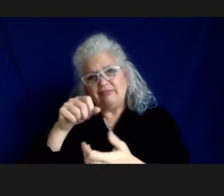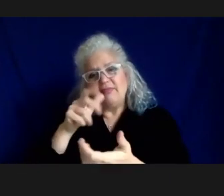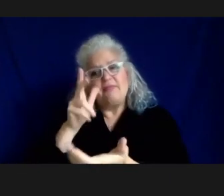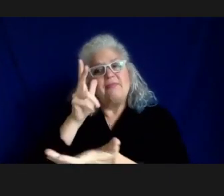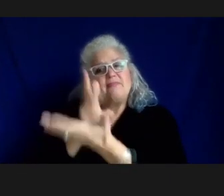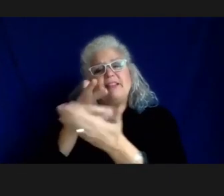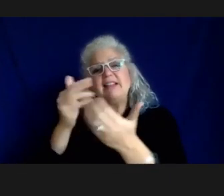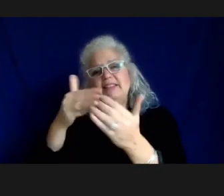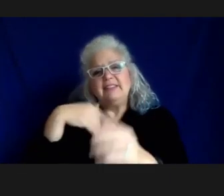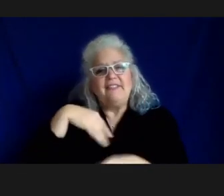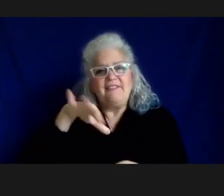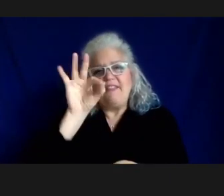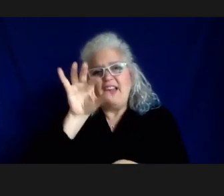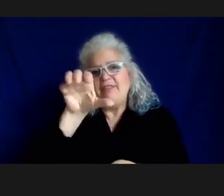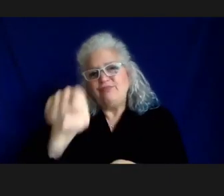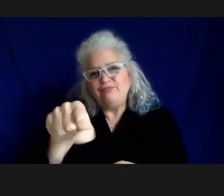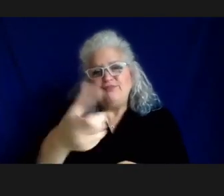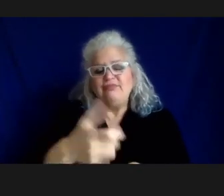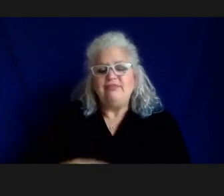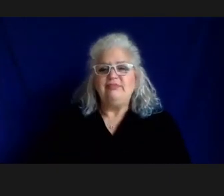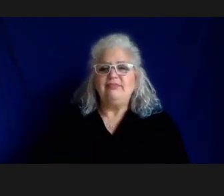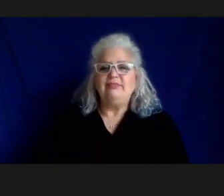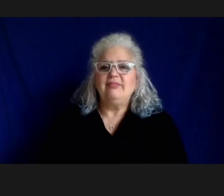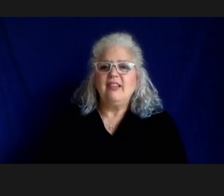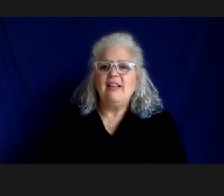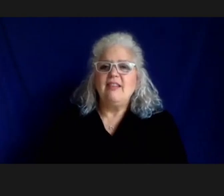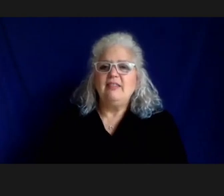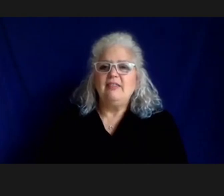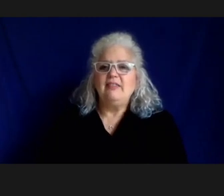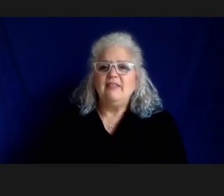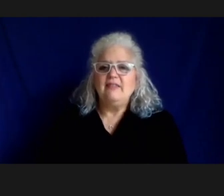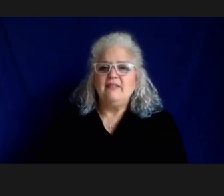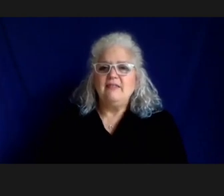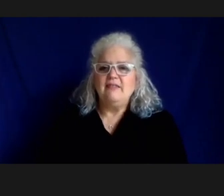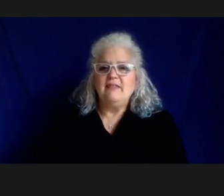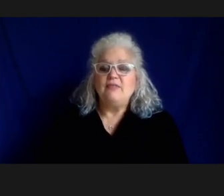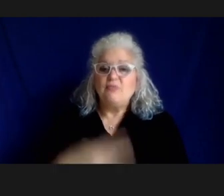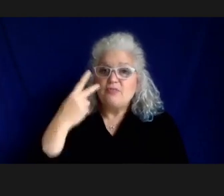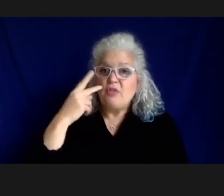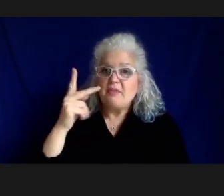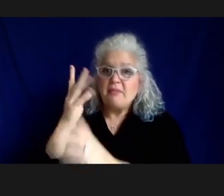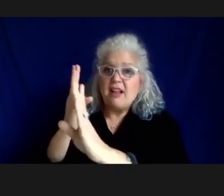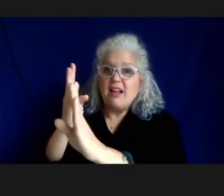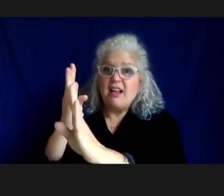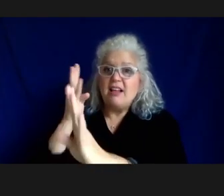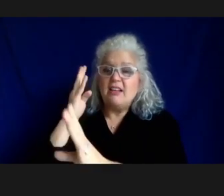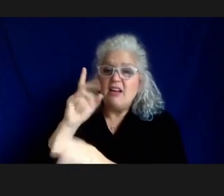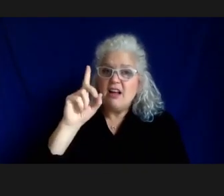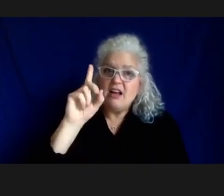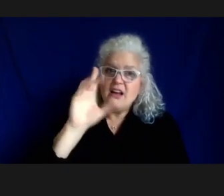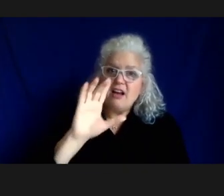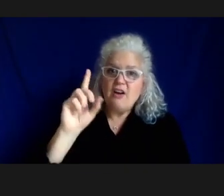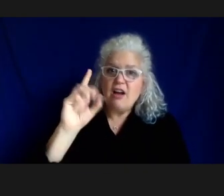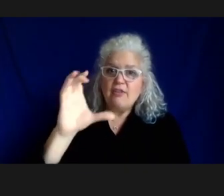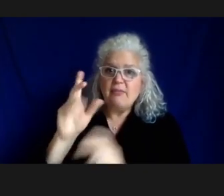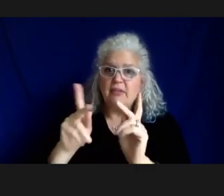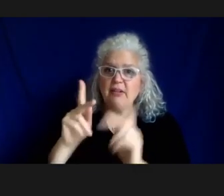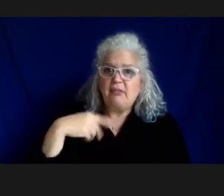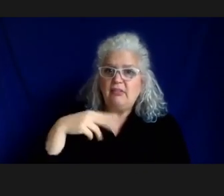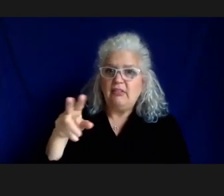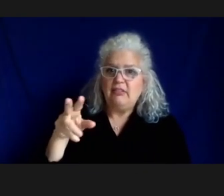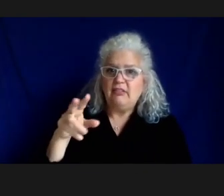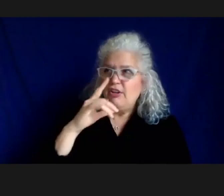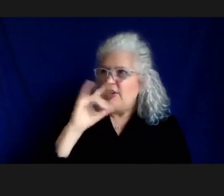my God, look at this line. The line was like, you could see maybe 100 people in line, looked like 100 people. But when I got out of the car,